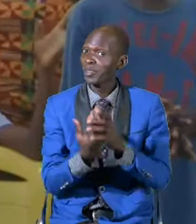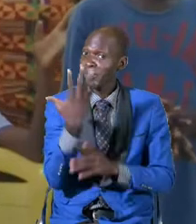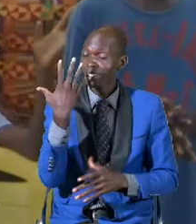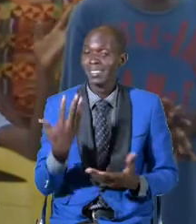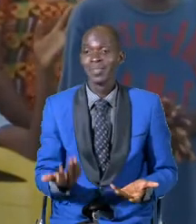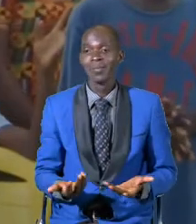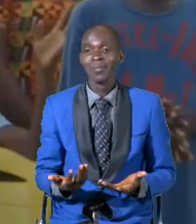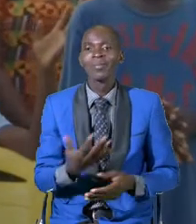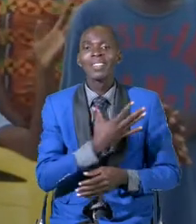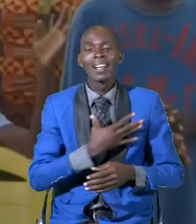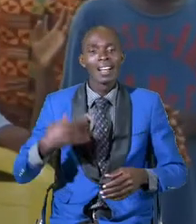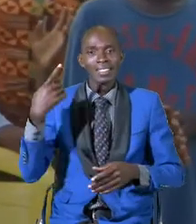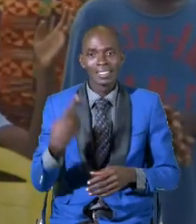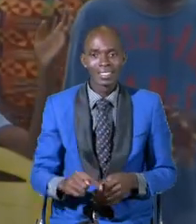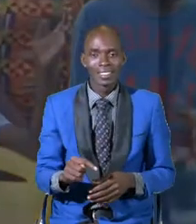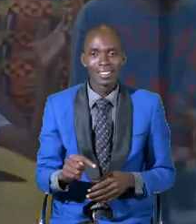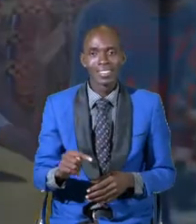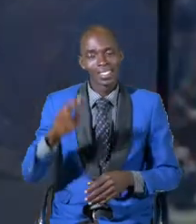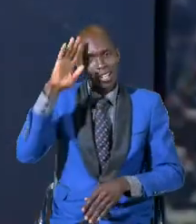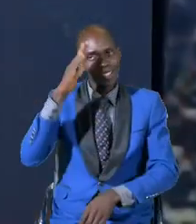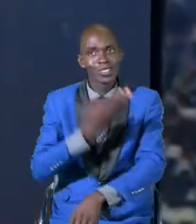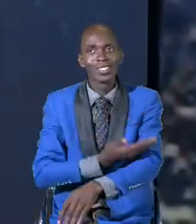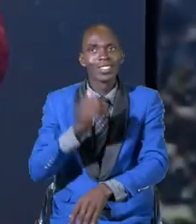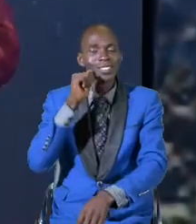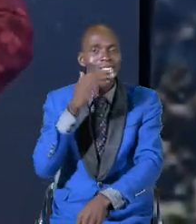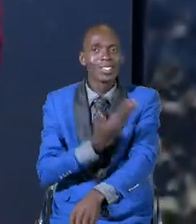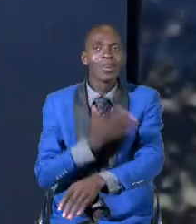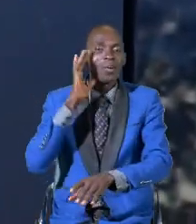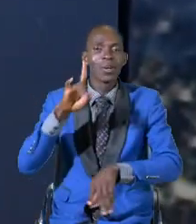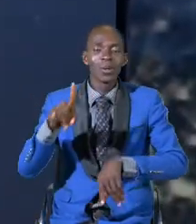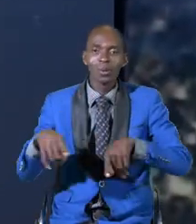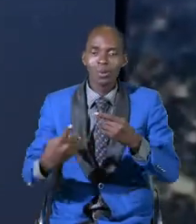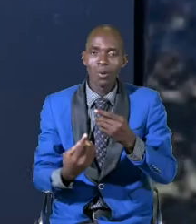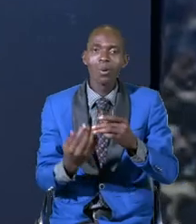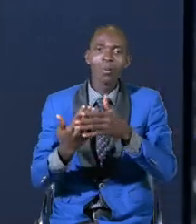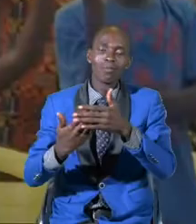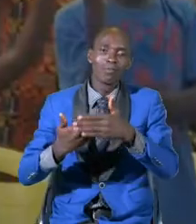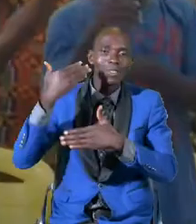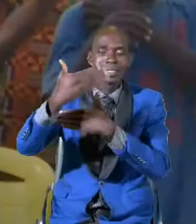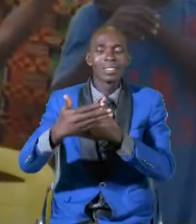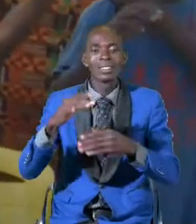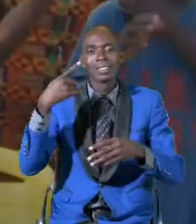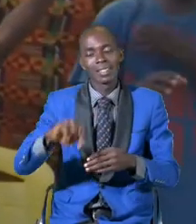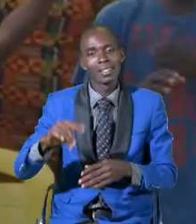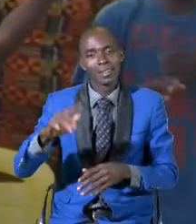And the son, the daughter, will grow beyond the father in Jesus' name.